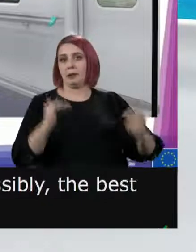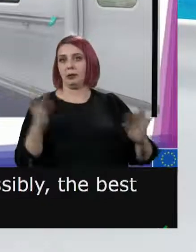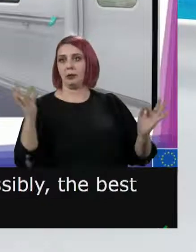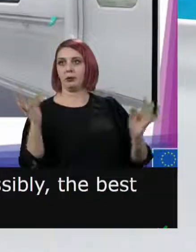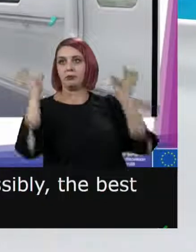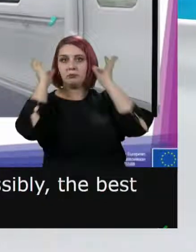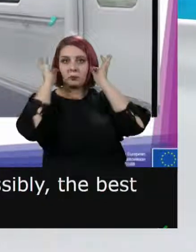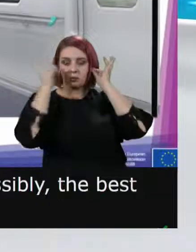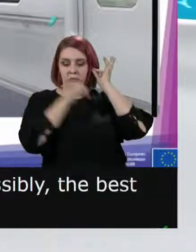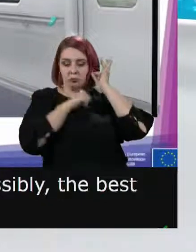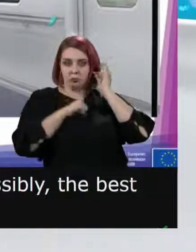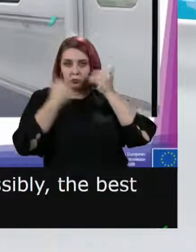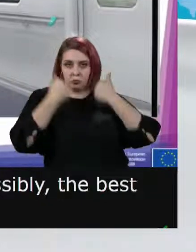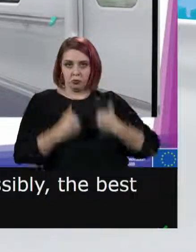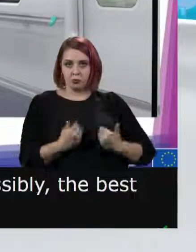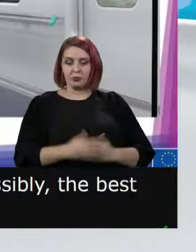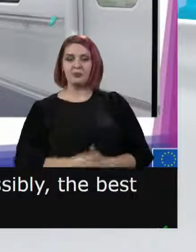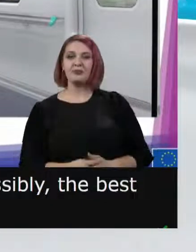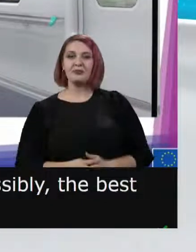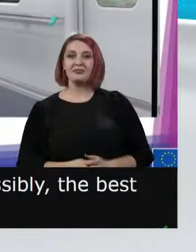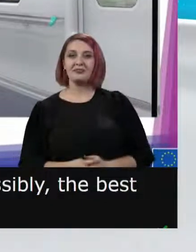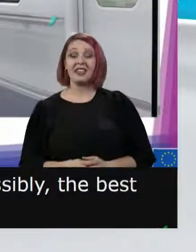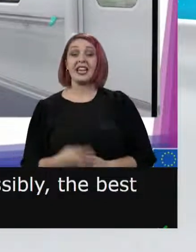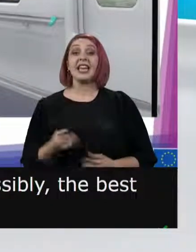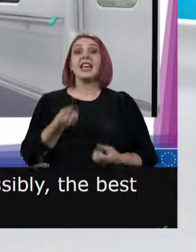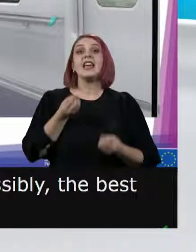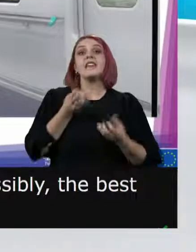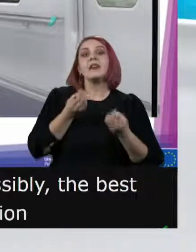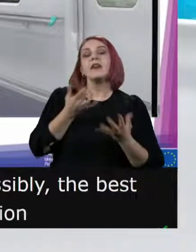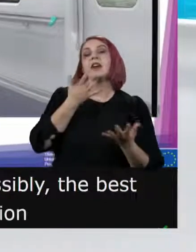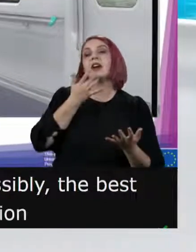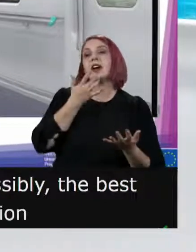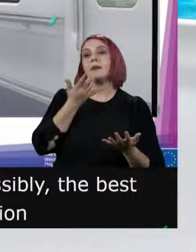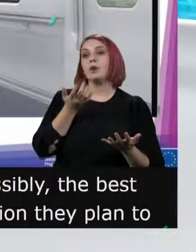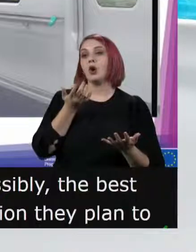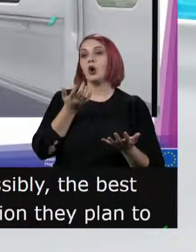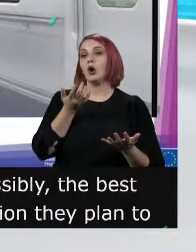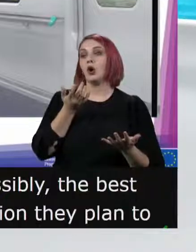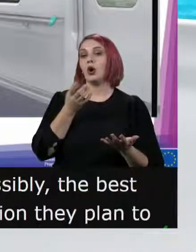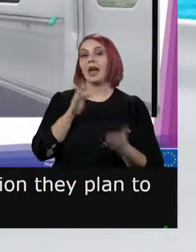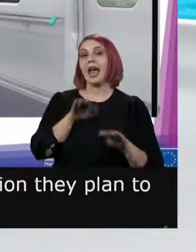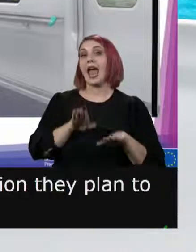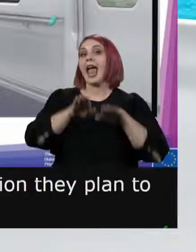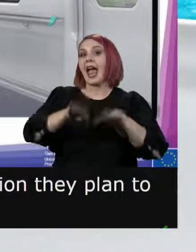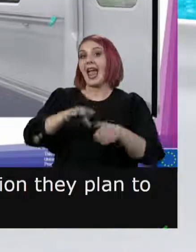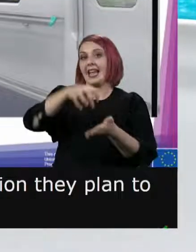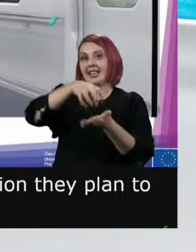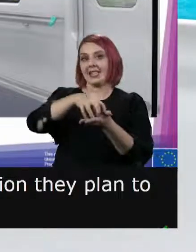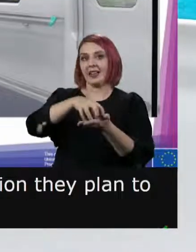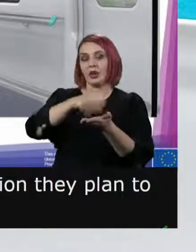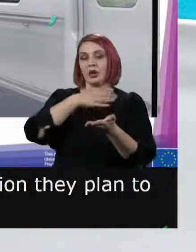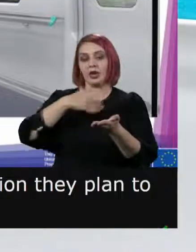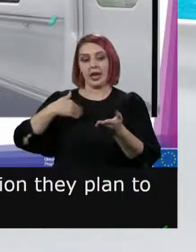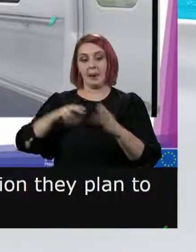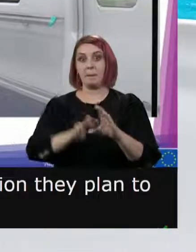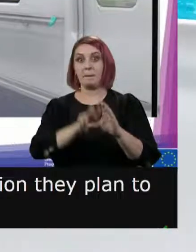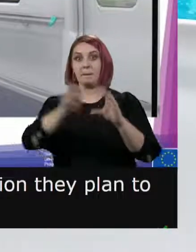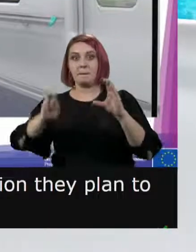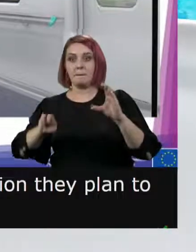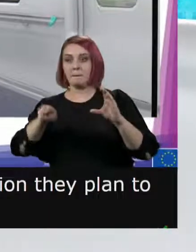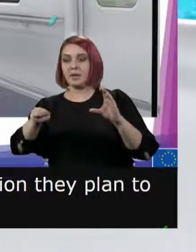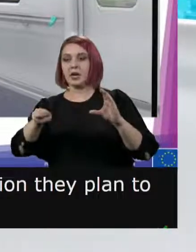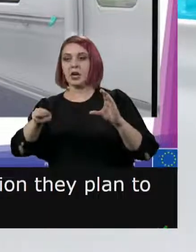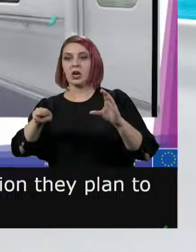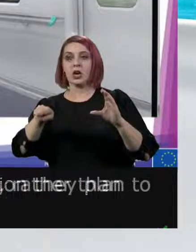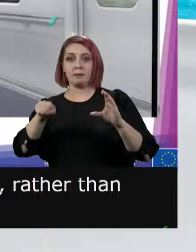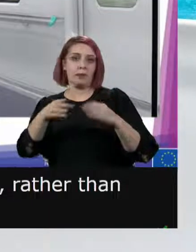they had planned to leave, that the elevator had stopped working. So rather than getting off and